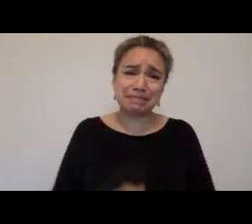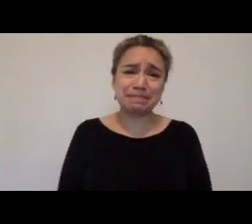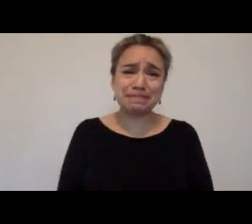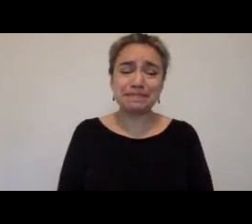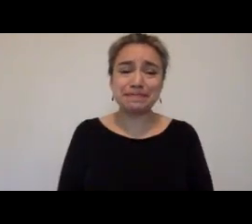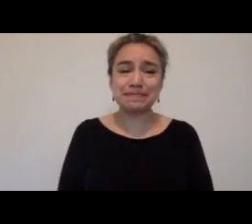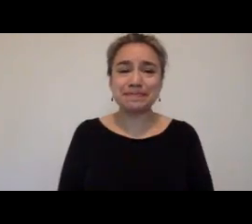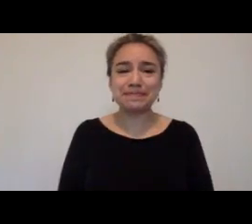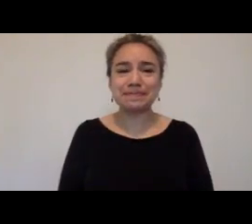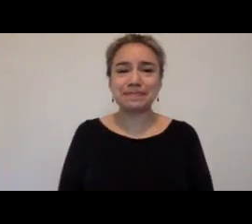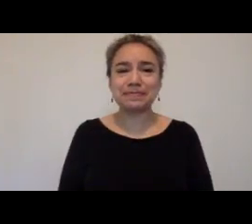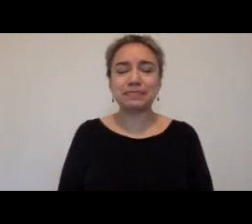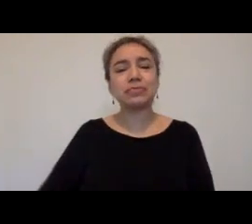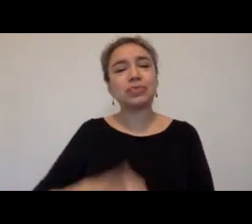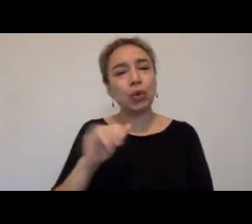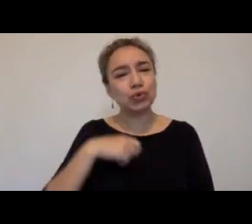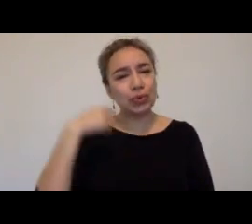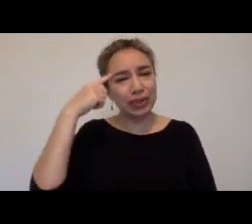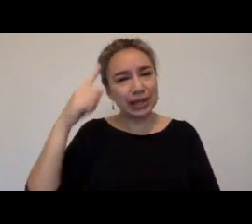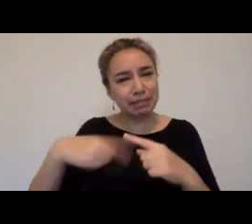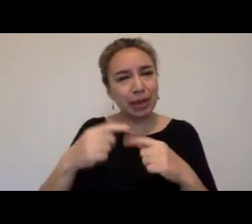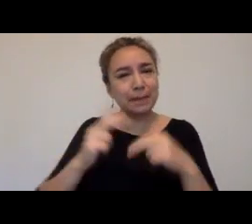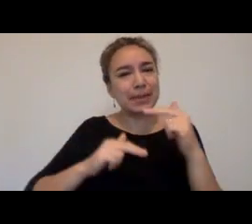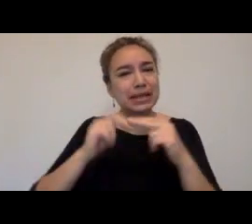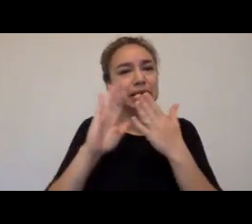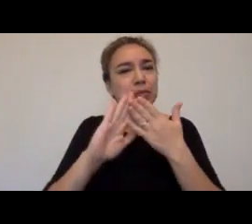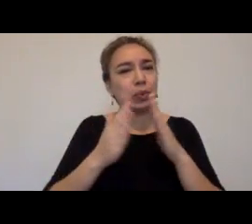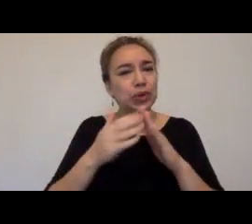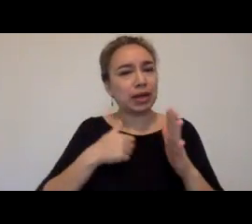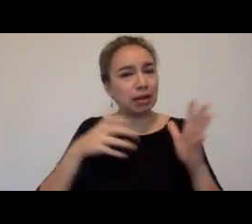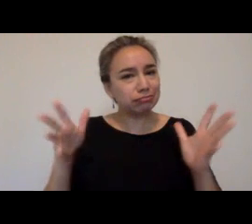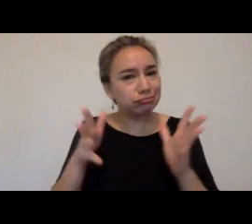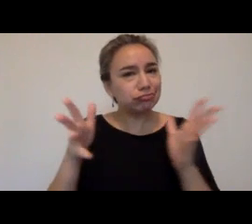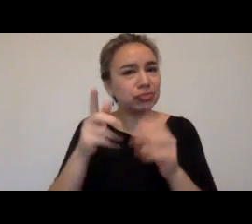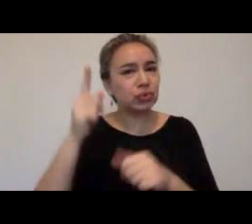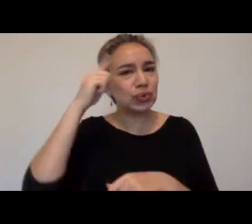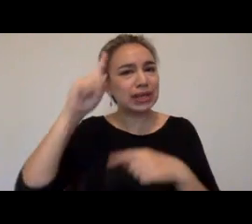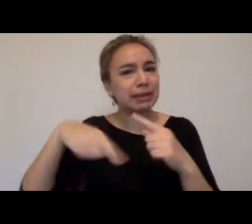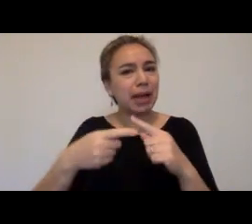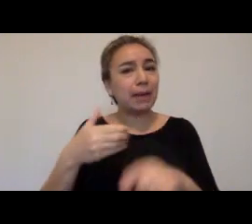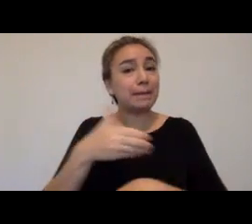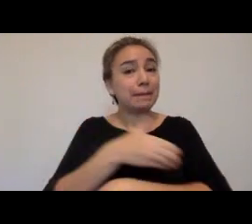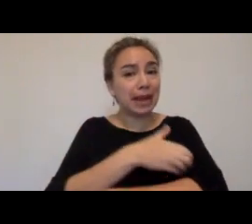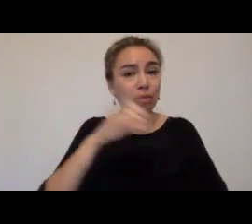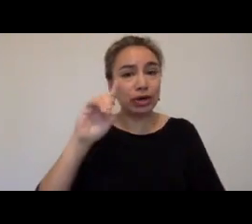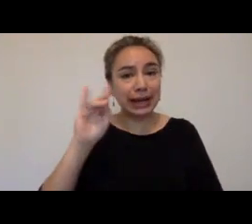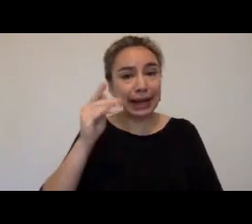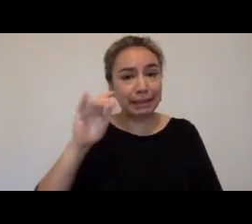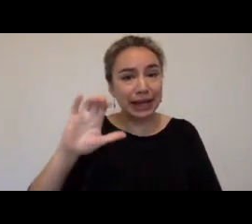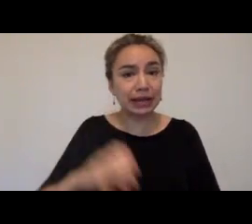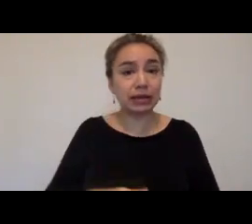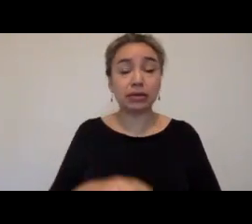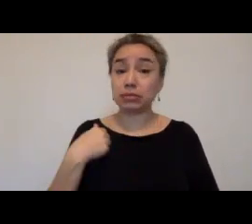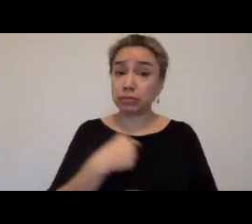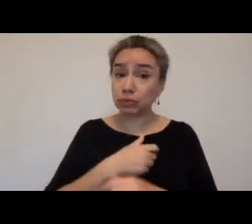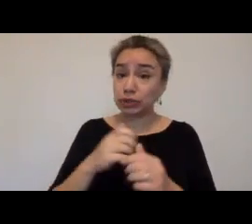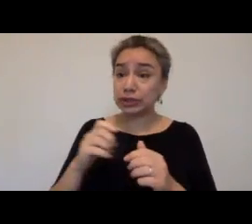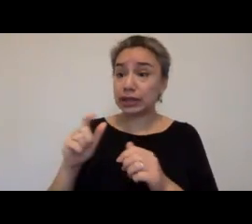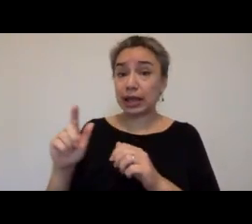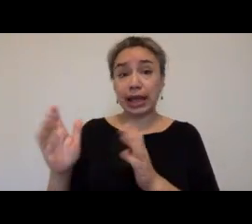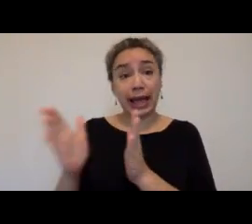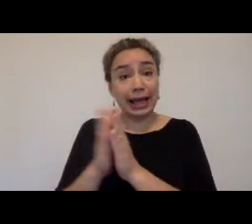And then as we're thinking about building community, I also encourage us to think about power dynamics in community building. So are we asking folks who are